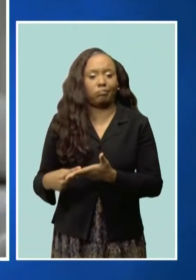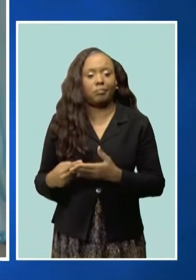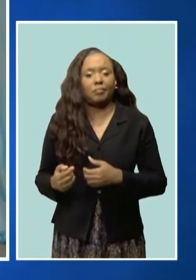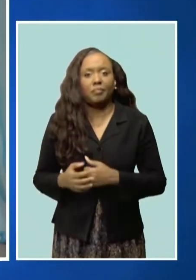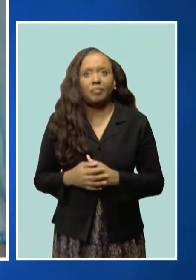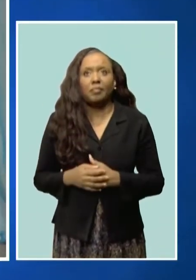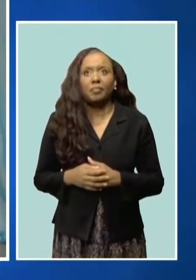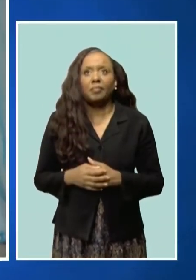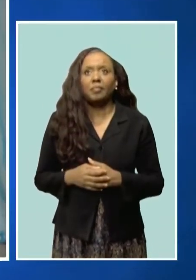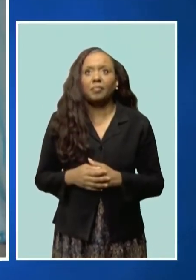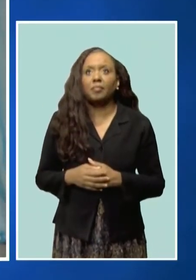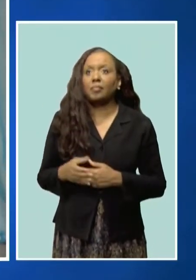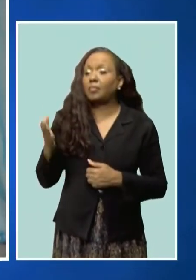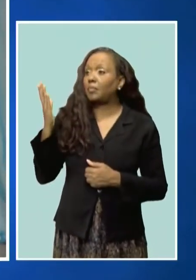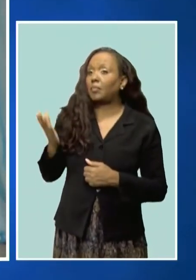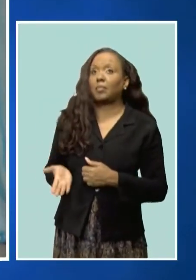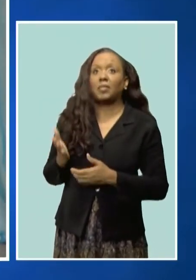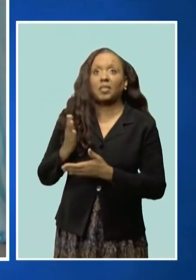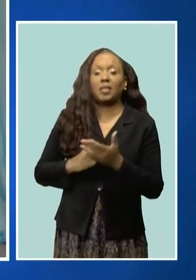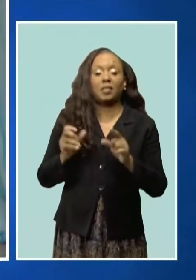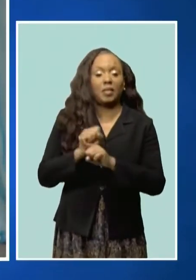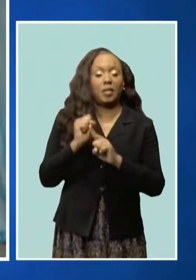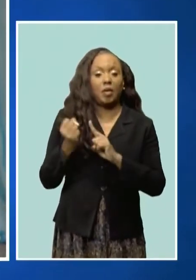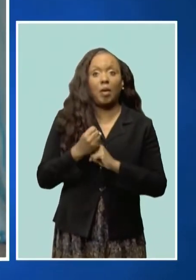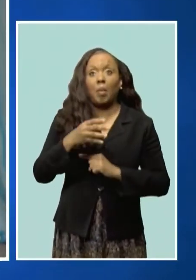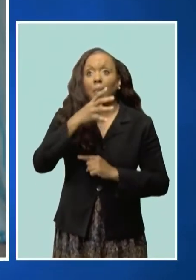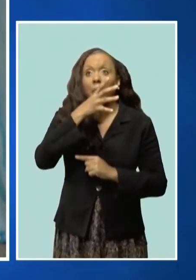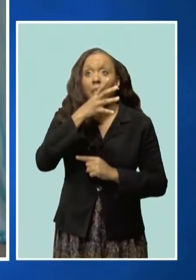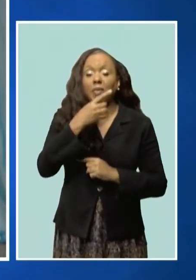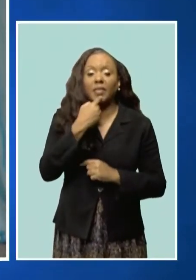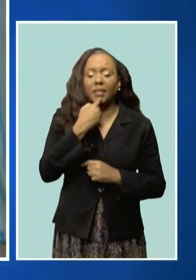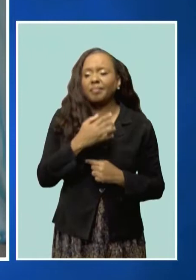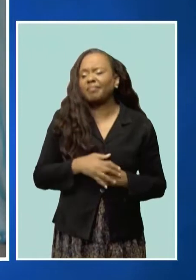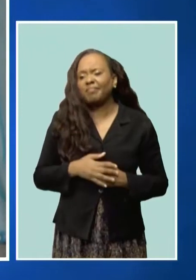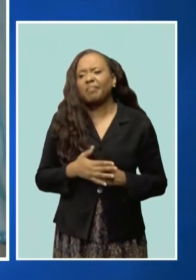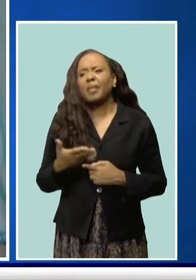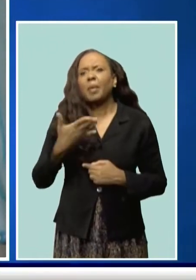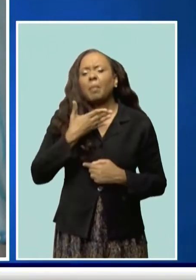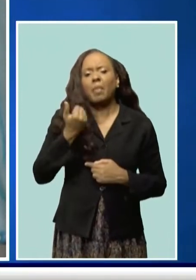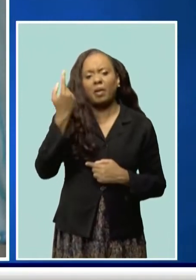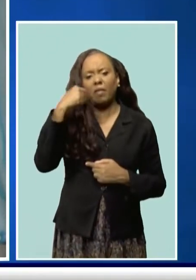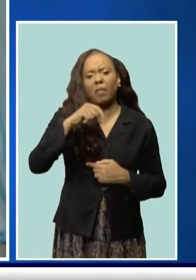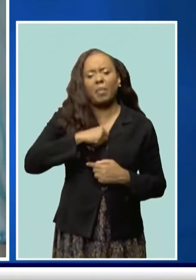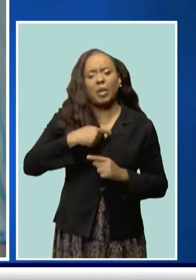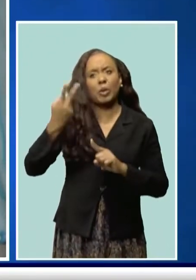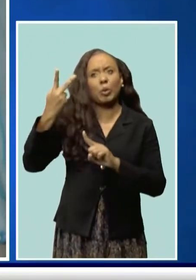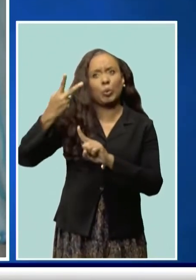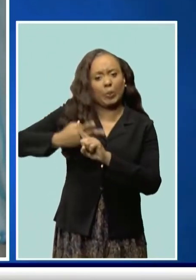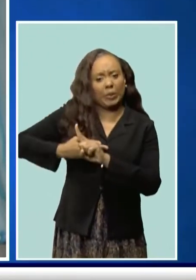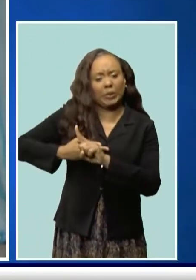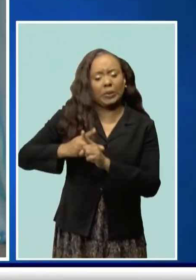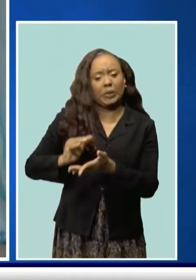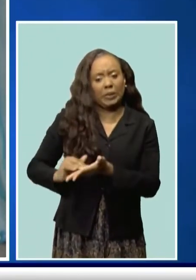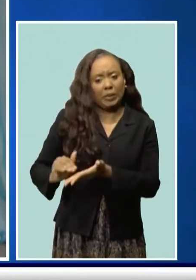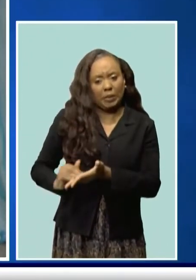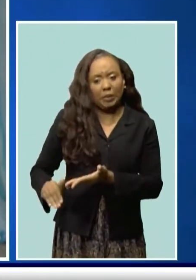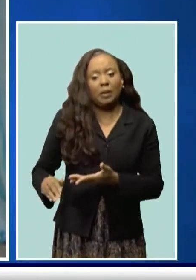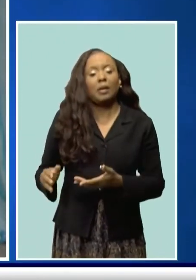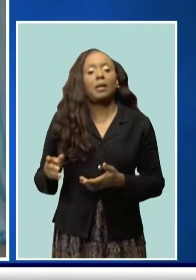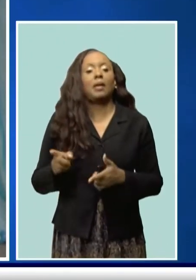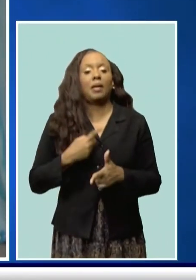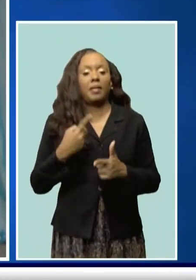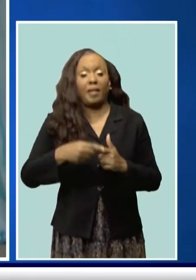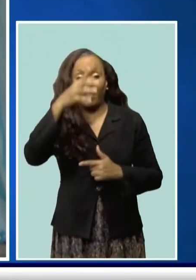In some situations, for example, mothers have said it would be better for me to take 2 months and allow the father to take